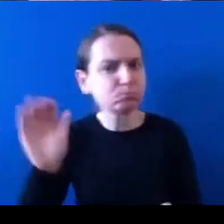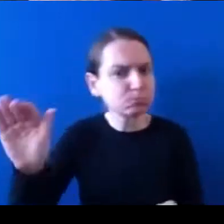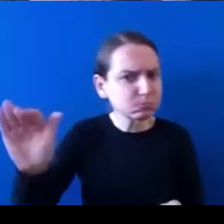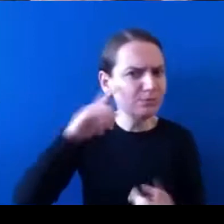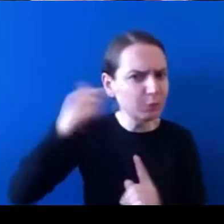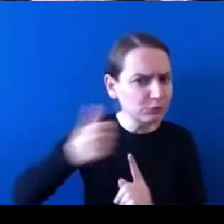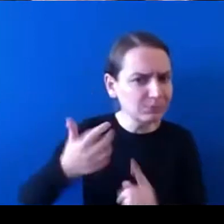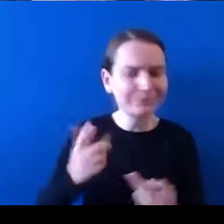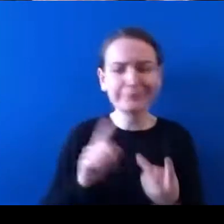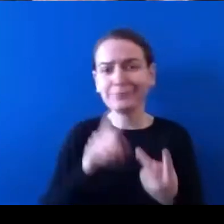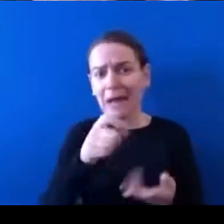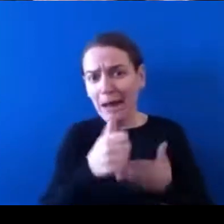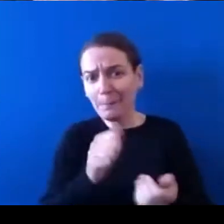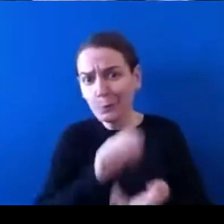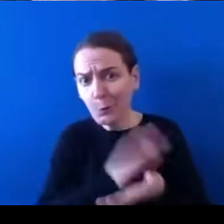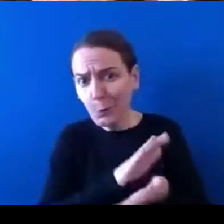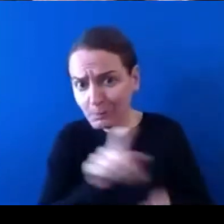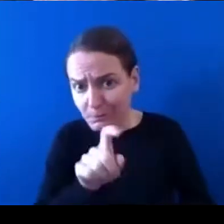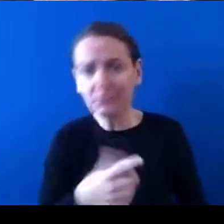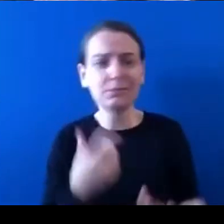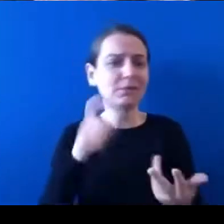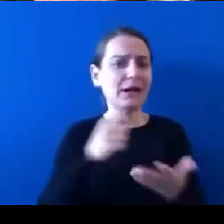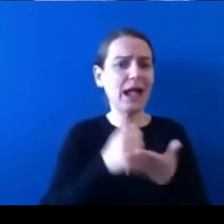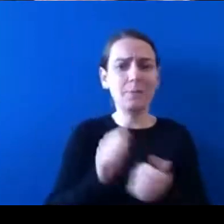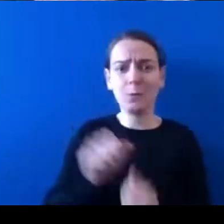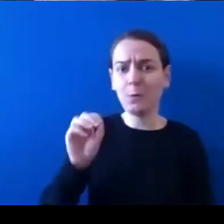high-ranking college administrator drove by and got